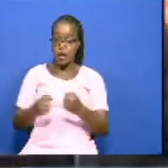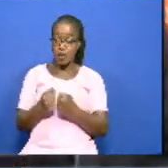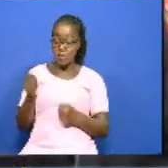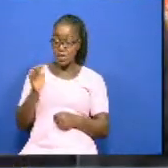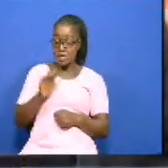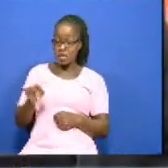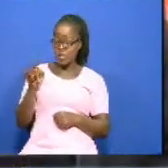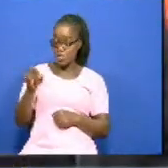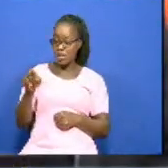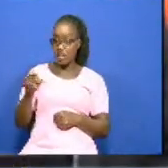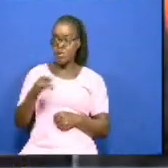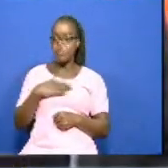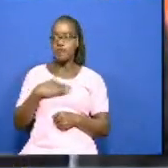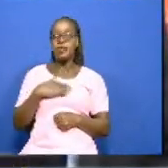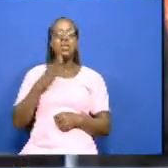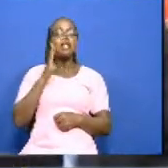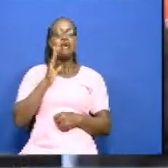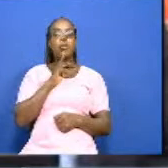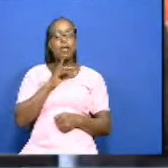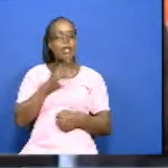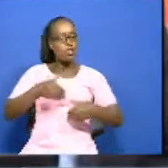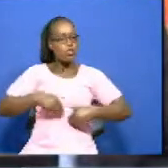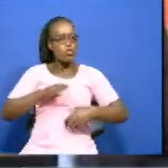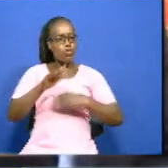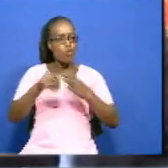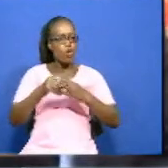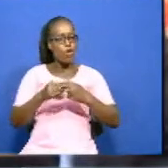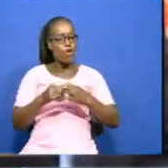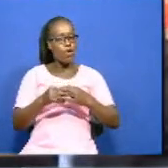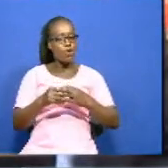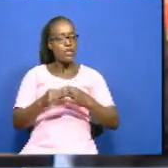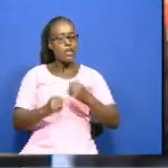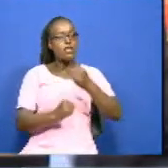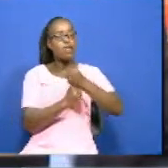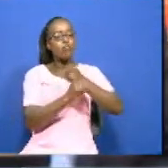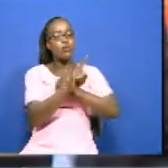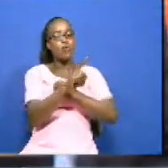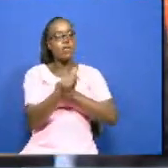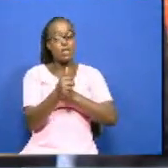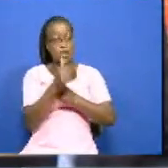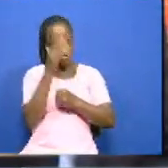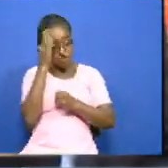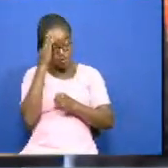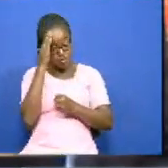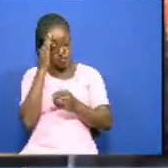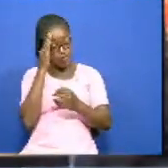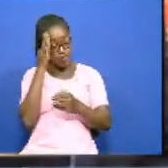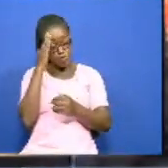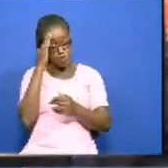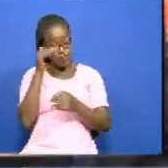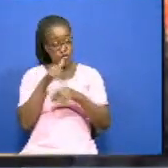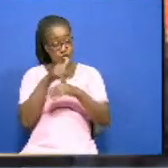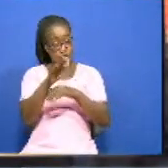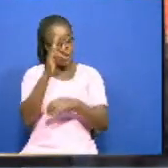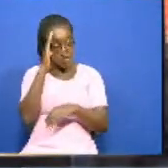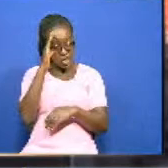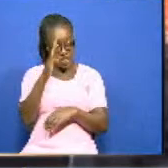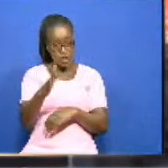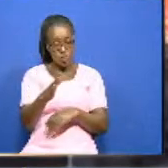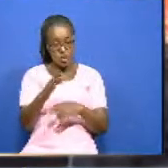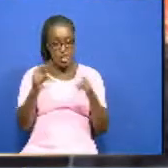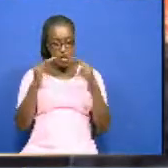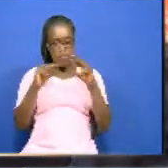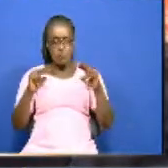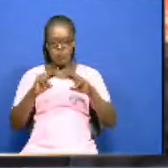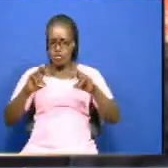Wazazi na vijana wote tushikane na tujue kweli tumepoteza njia turudi kwa njia, sisi tutafute amani kwa